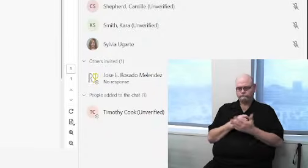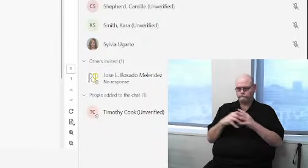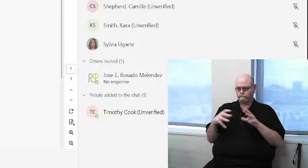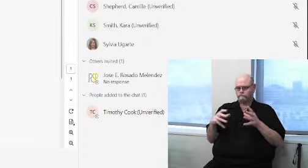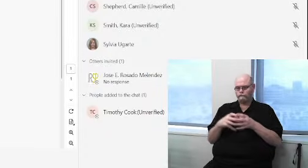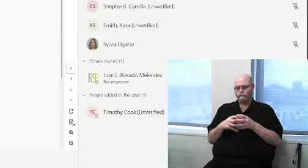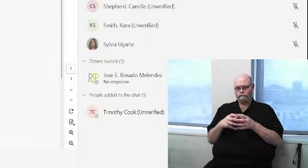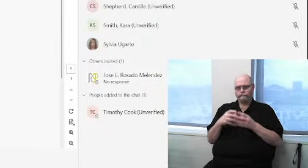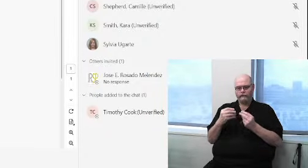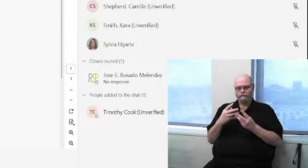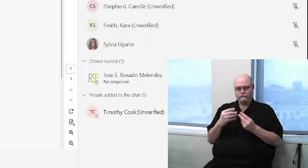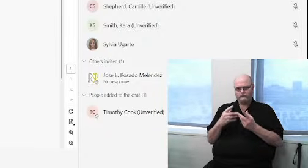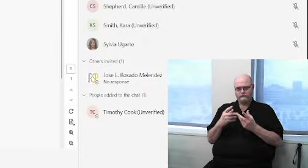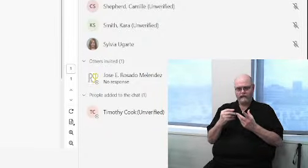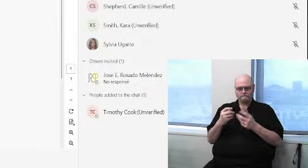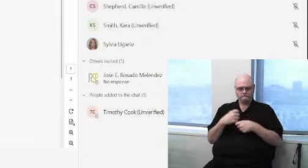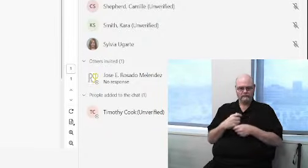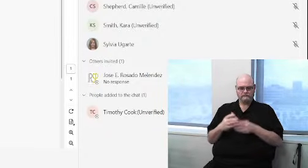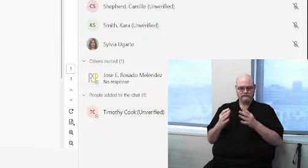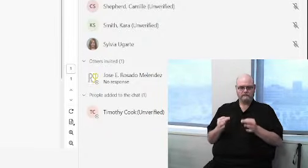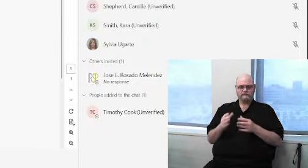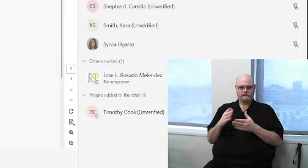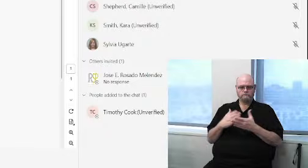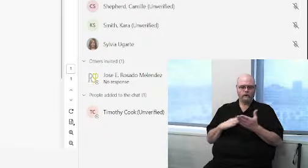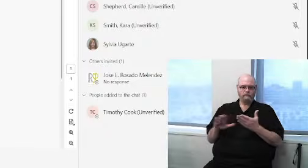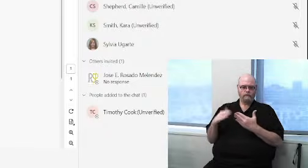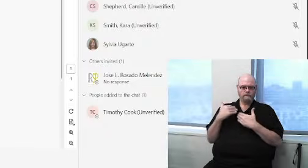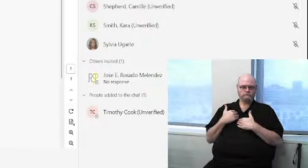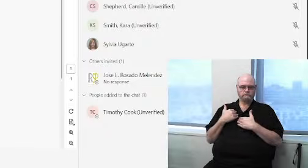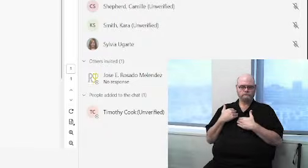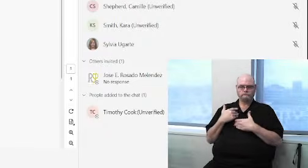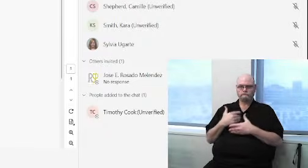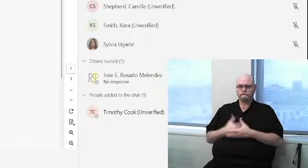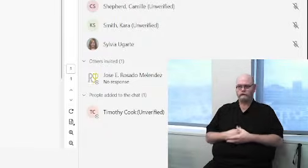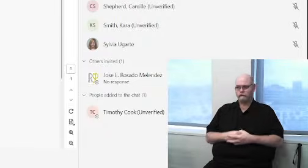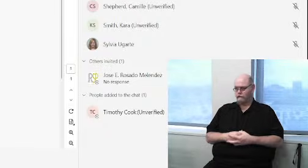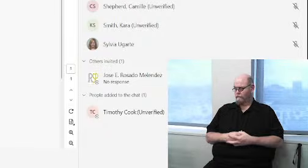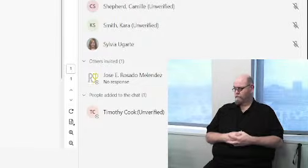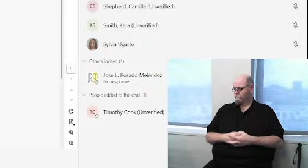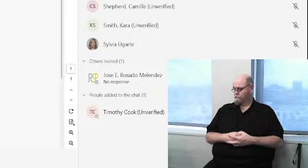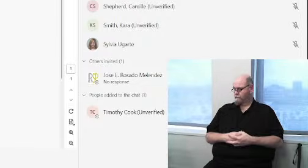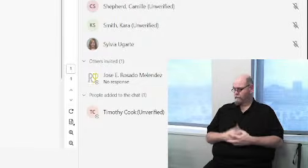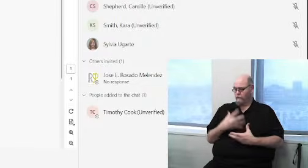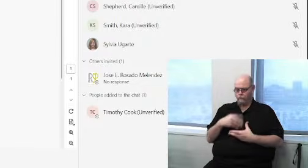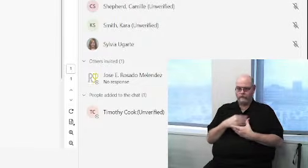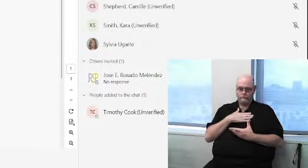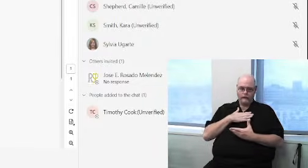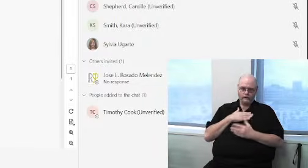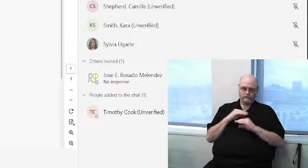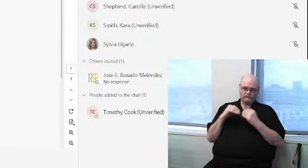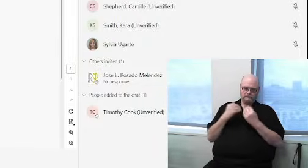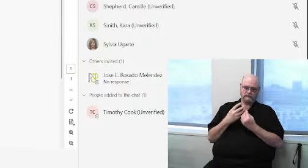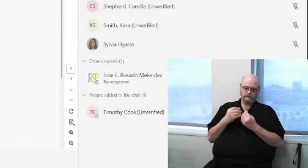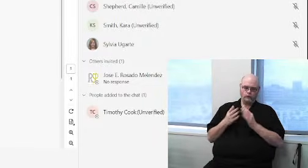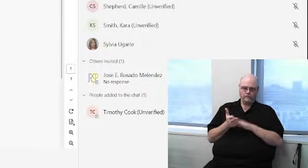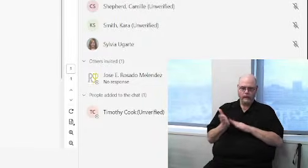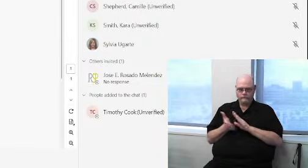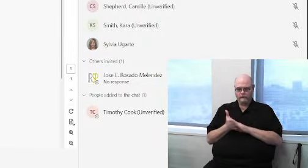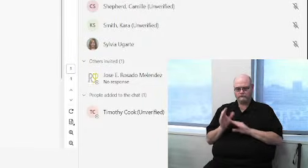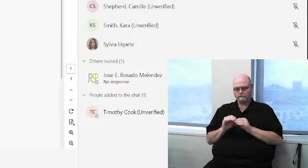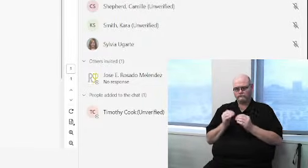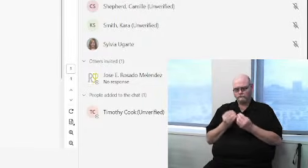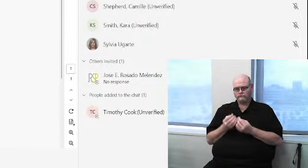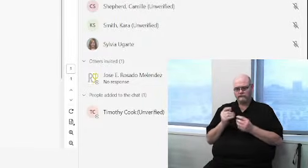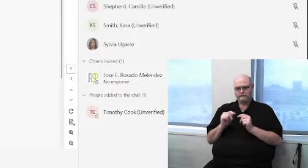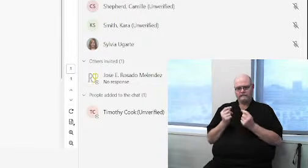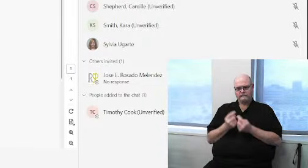that collectively brings that report up. It's part of the responsibilities that reside within my organization. Working with the